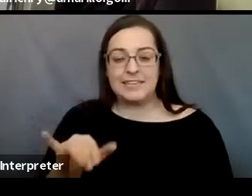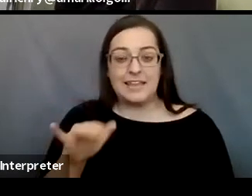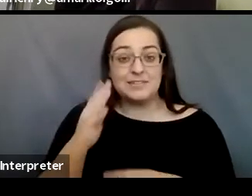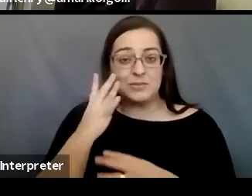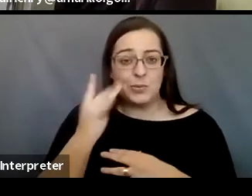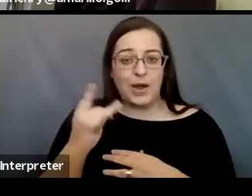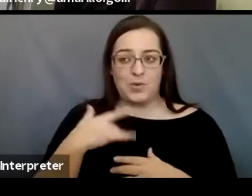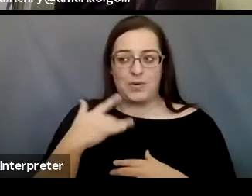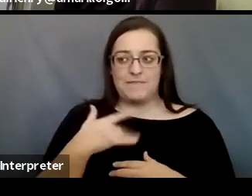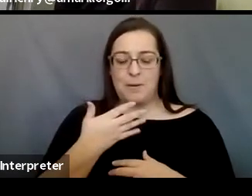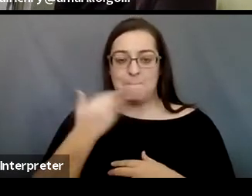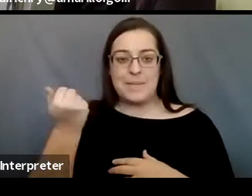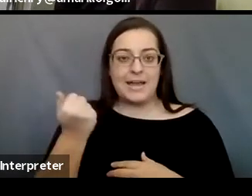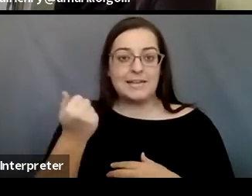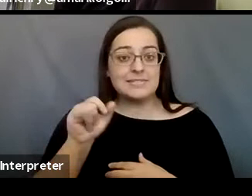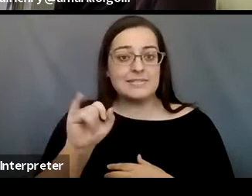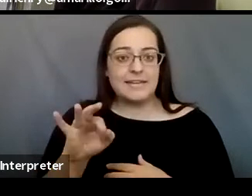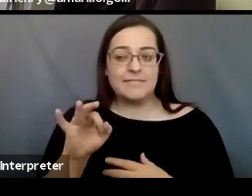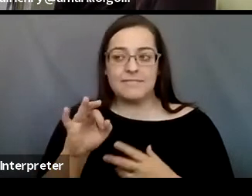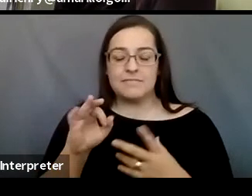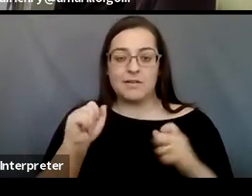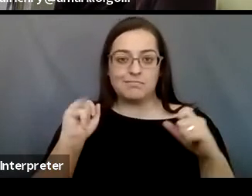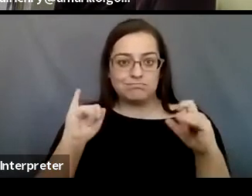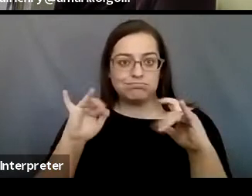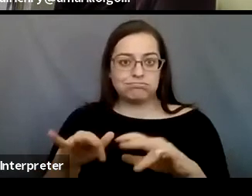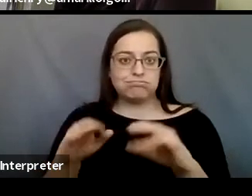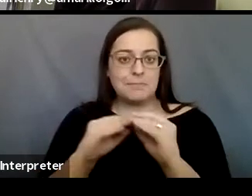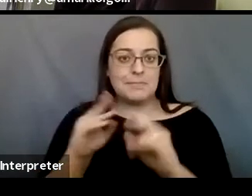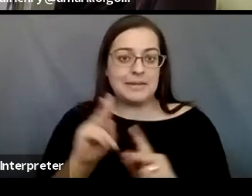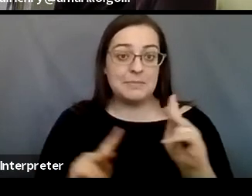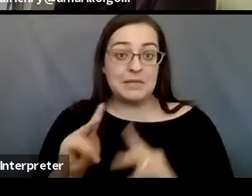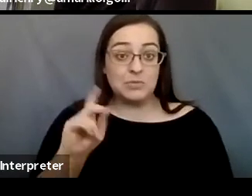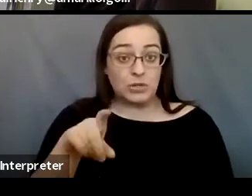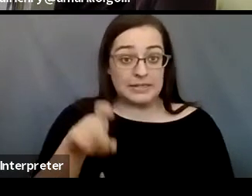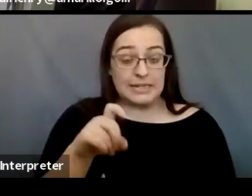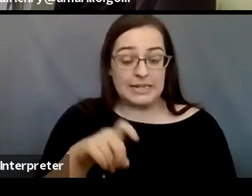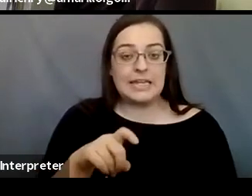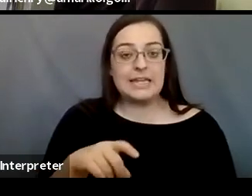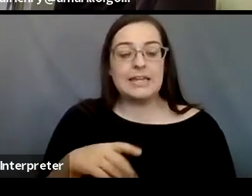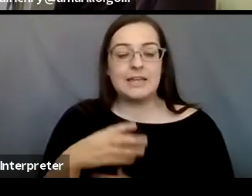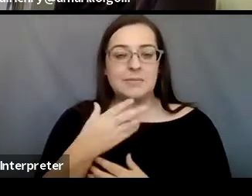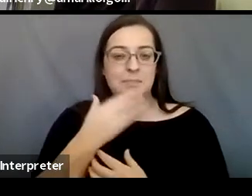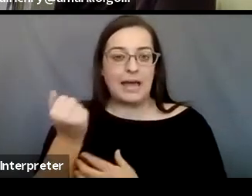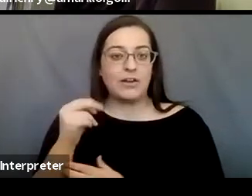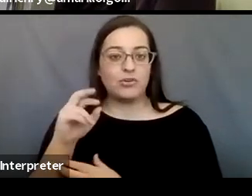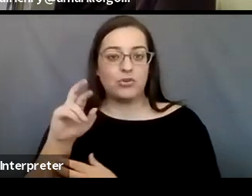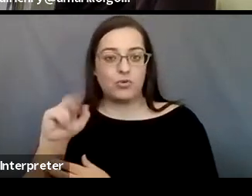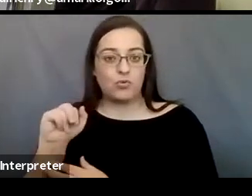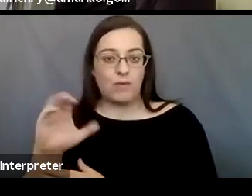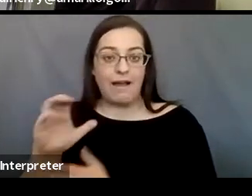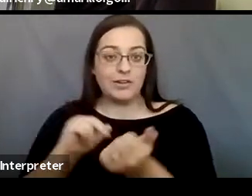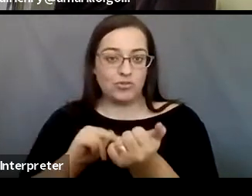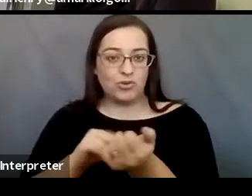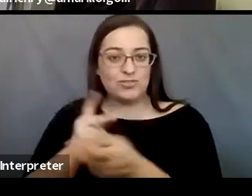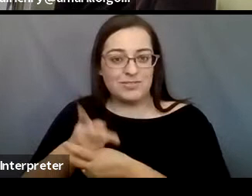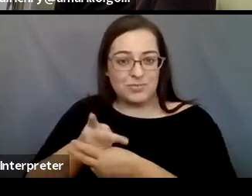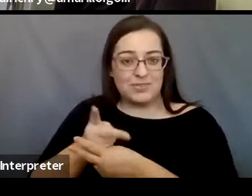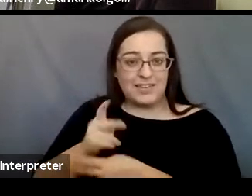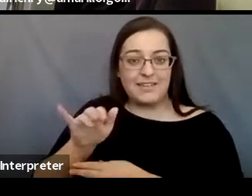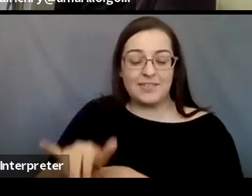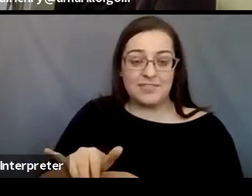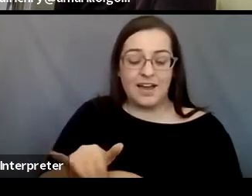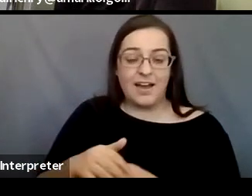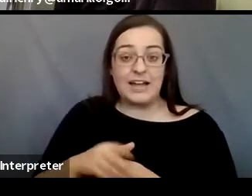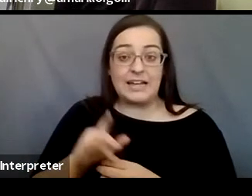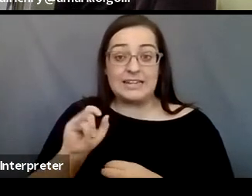was felt to be the best if the volume and demand on that resource was high, which we think it could be, especially if our